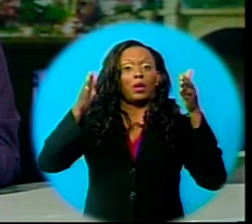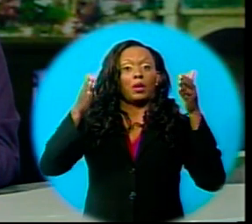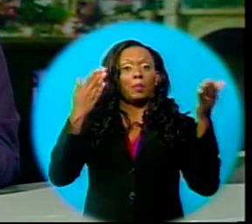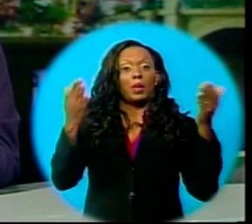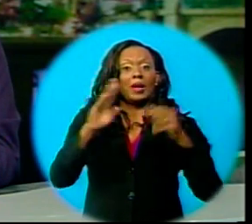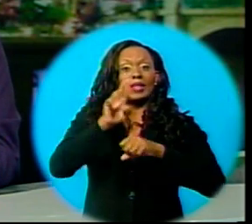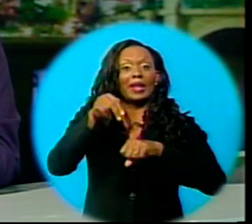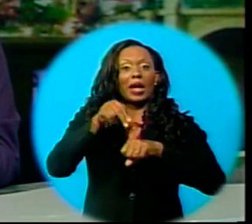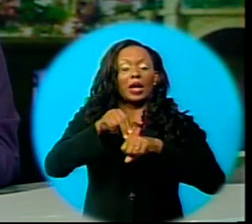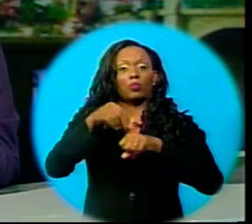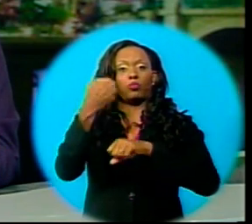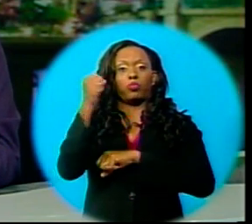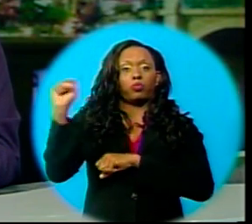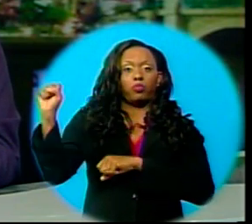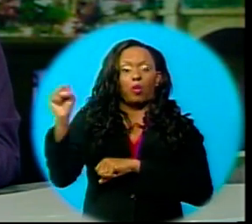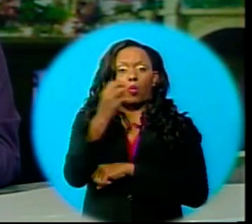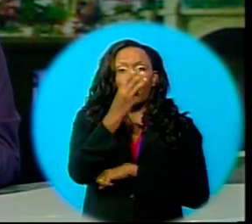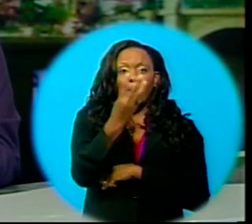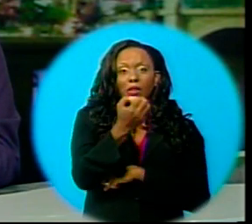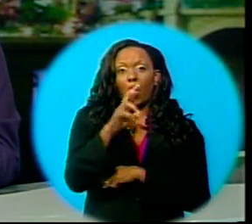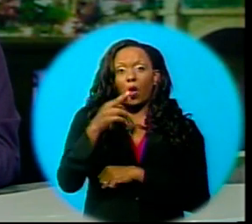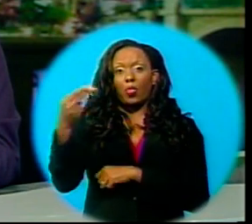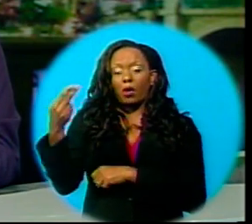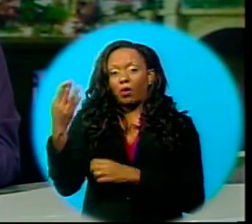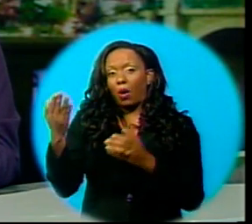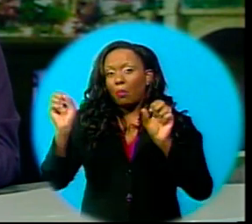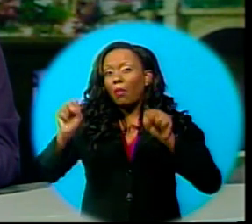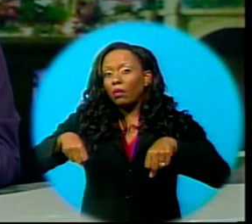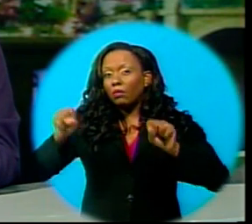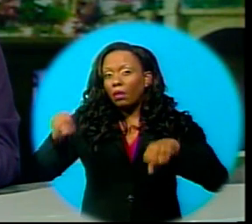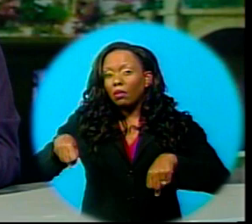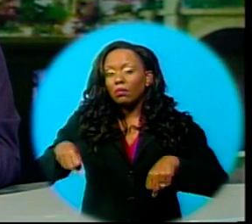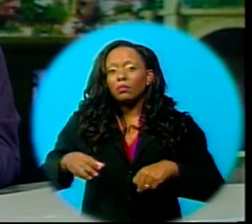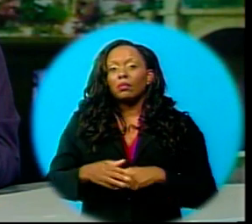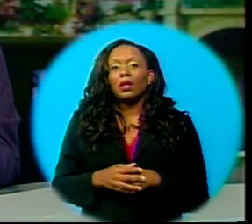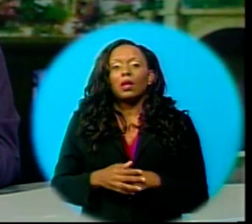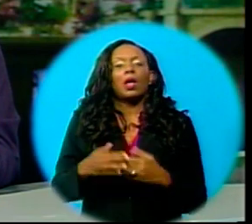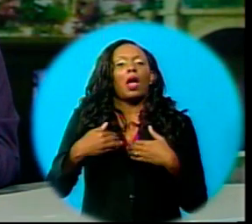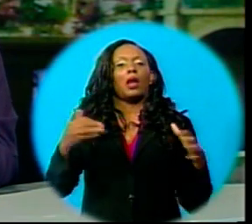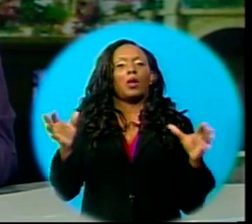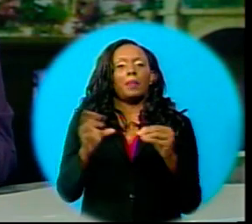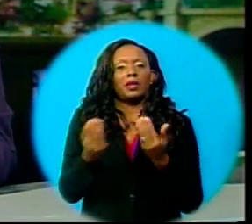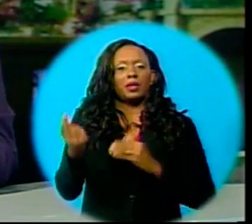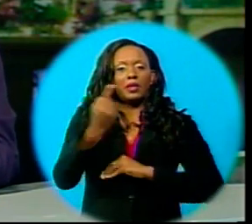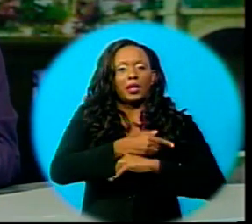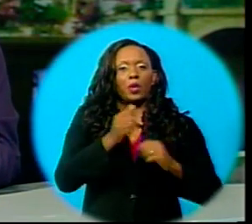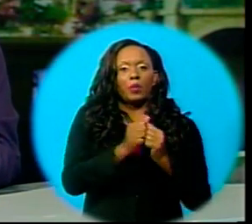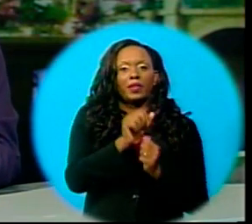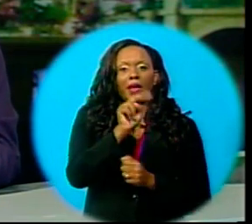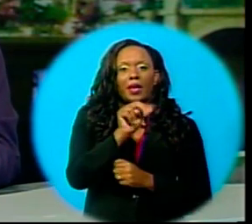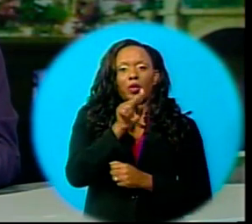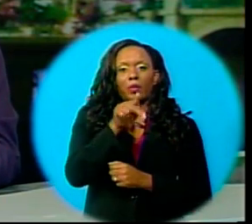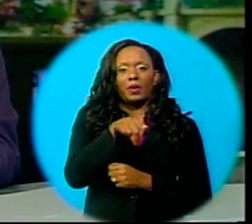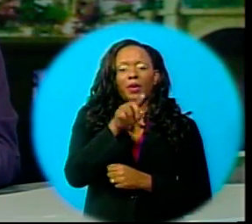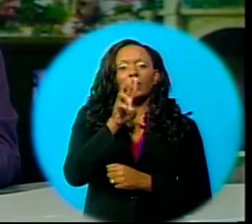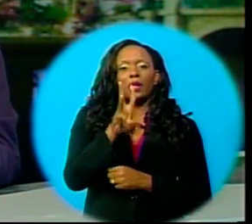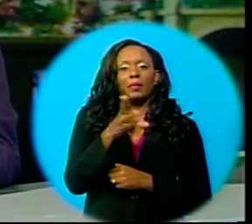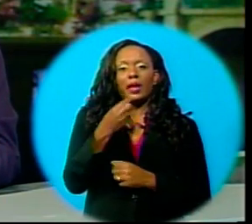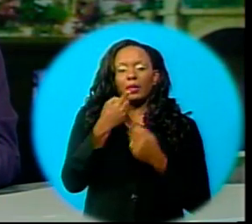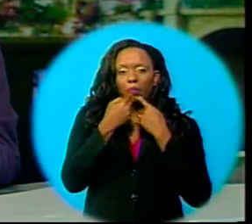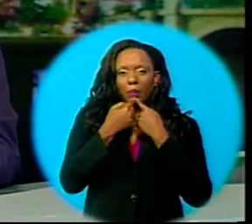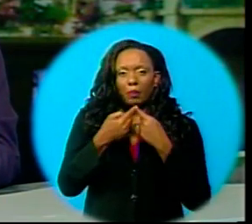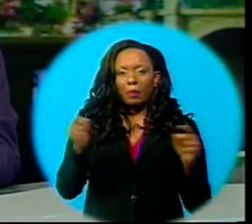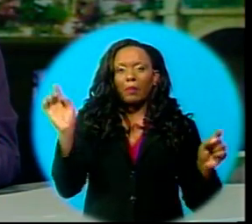either Wednesday or Thursday. This was the outcome of today's meeting of the general membership of the National Union of Public Workers